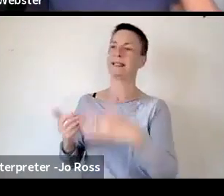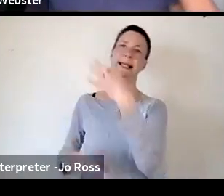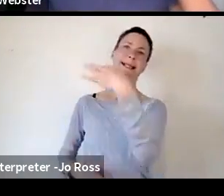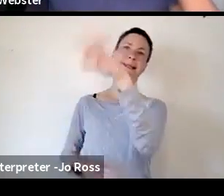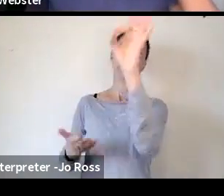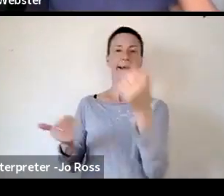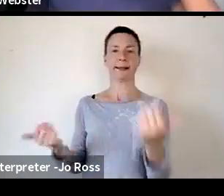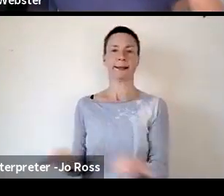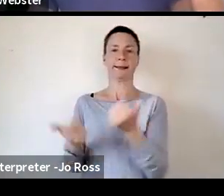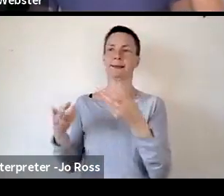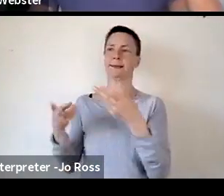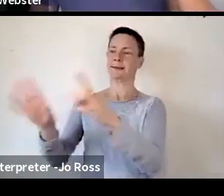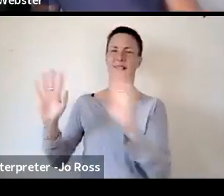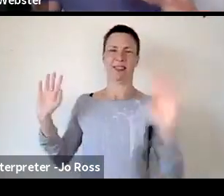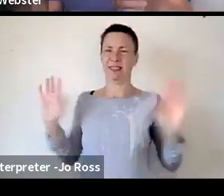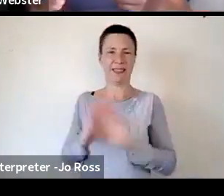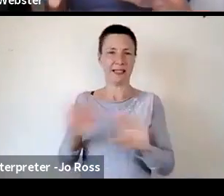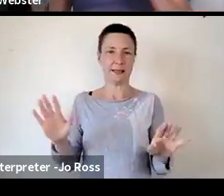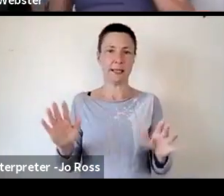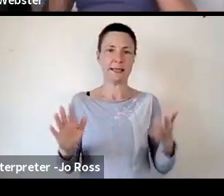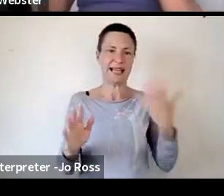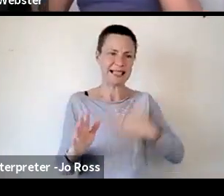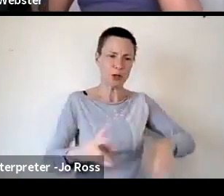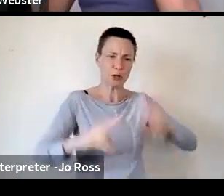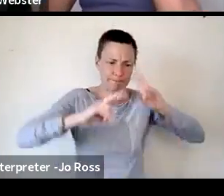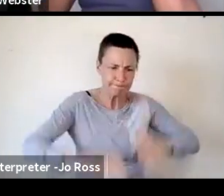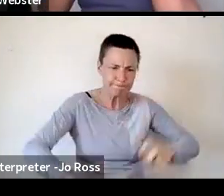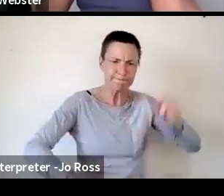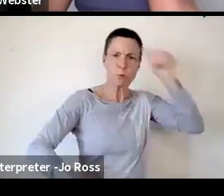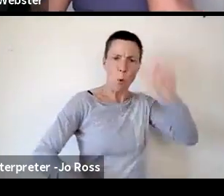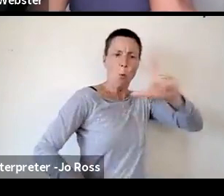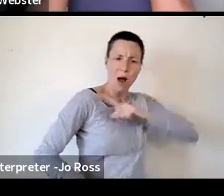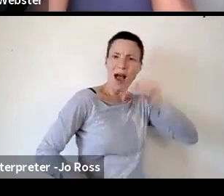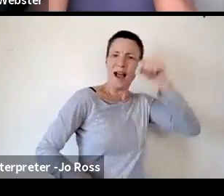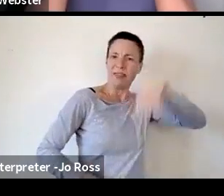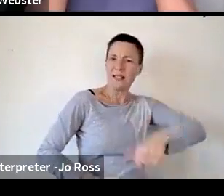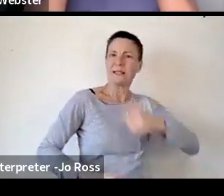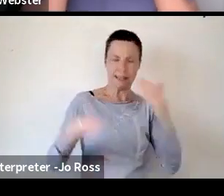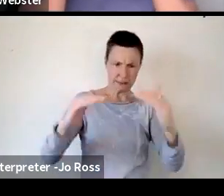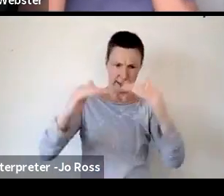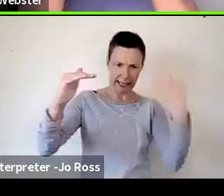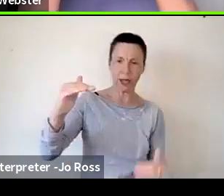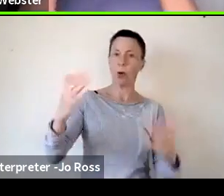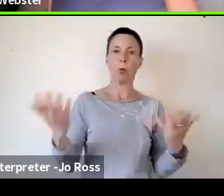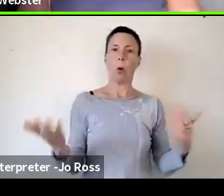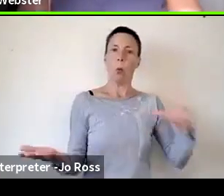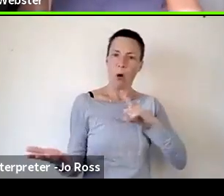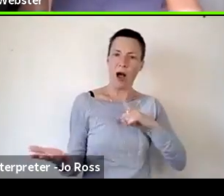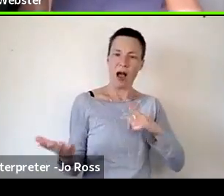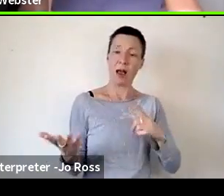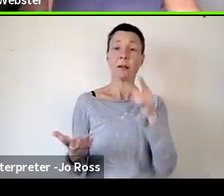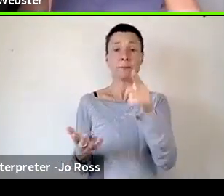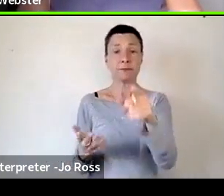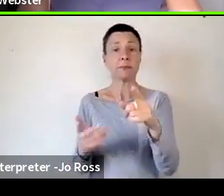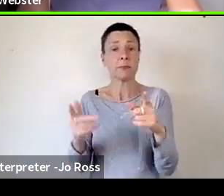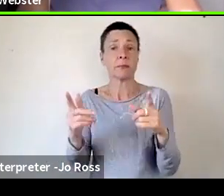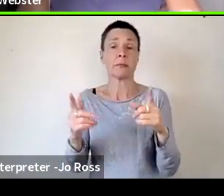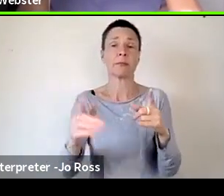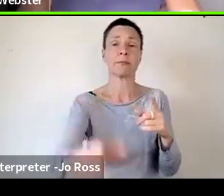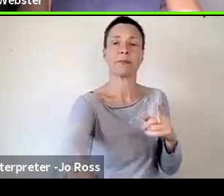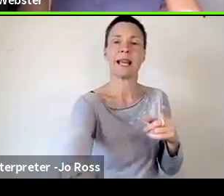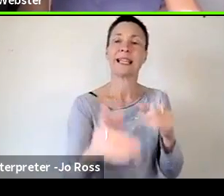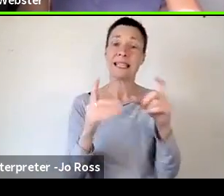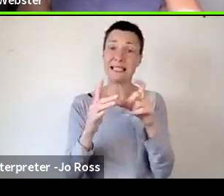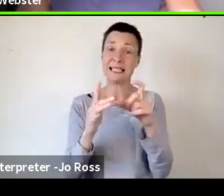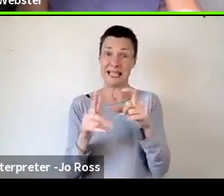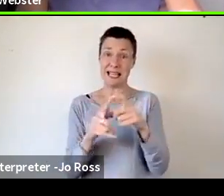it's the interrogation. That's what's missing, is the interrogation for the reasons that this is the case. And also, don't get me wrong, it's like, maybe,